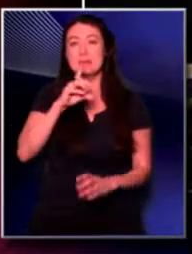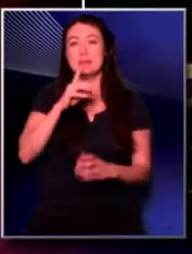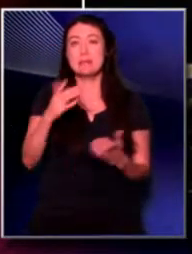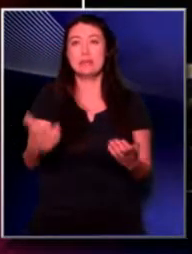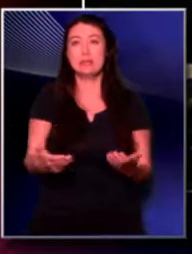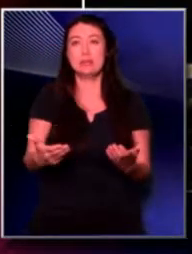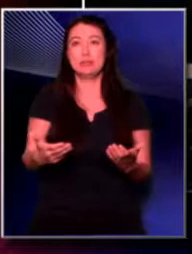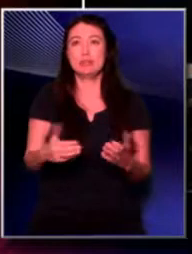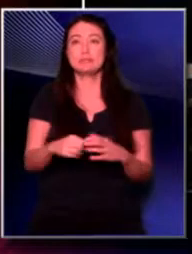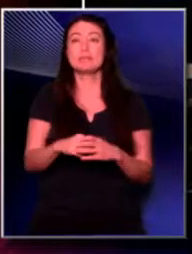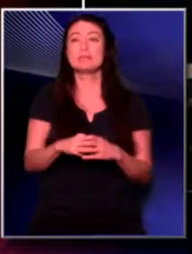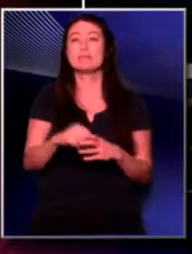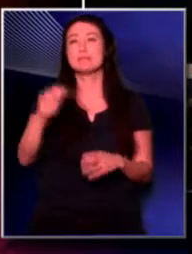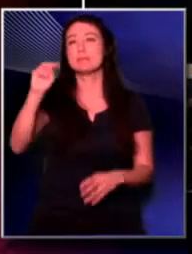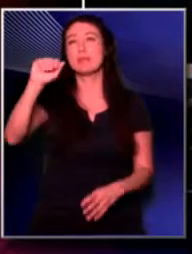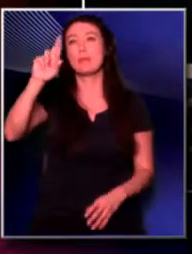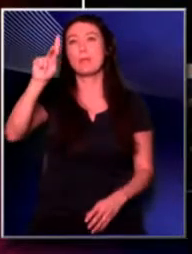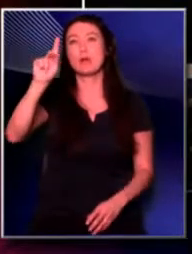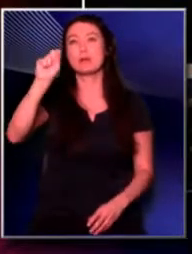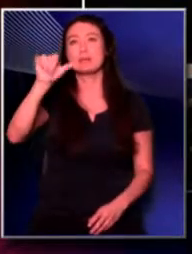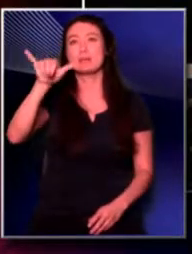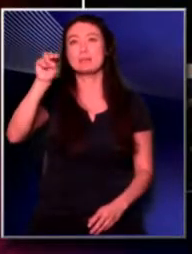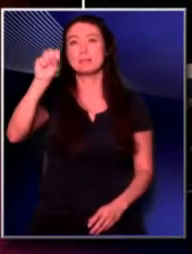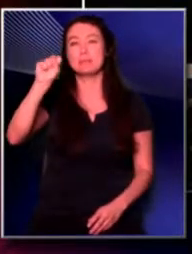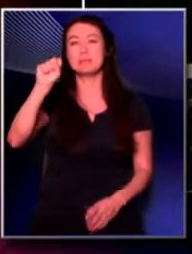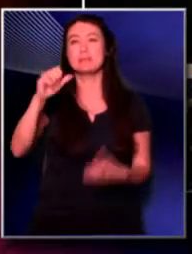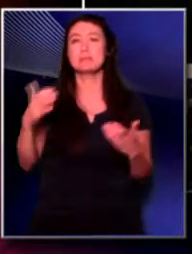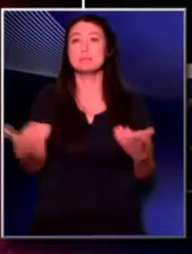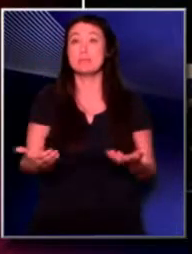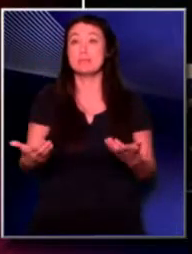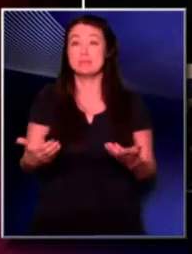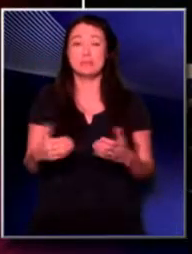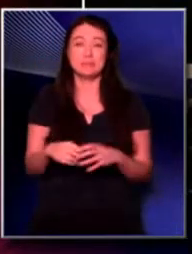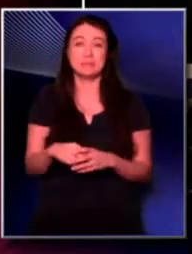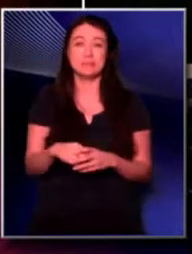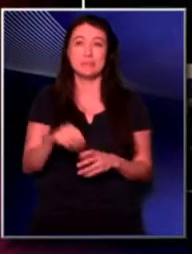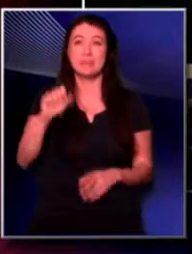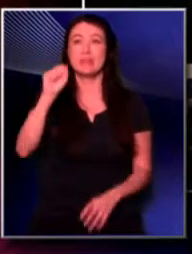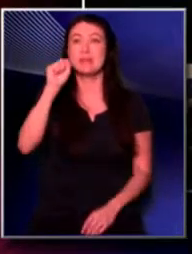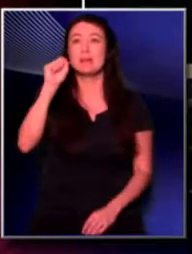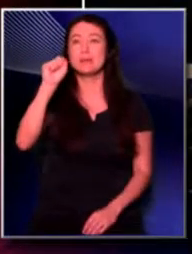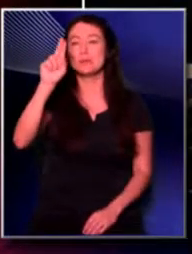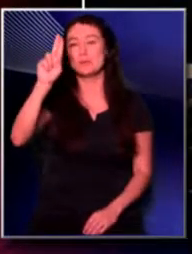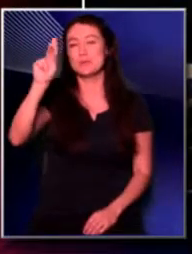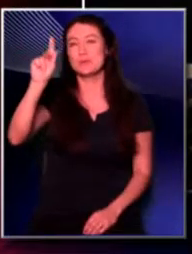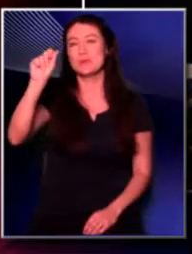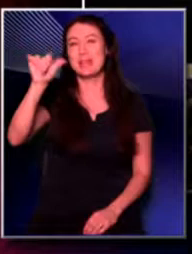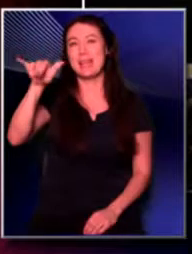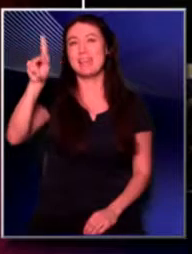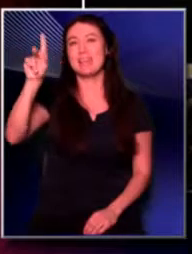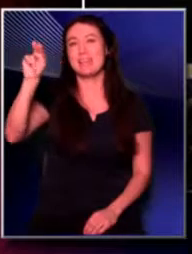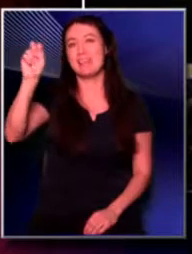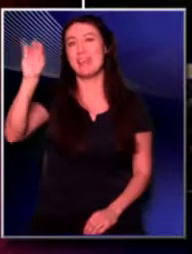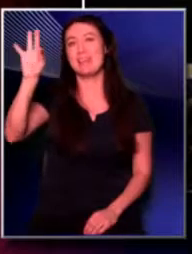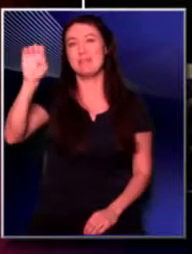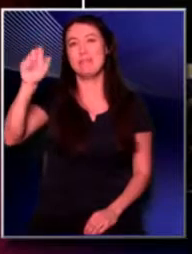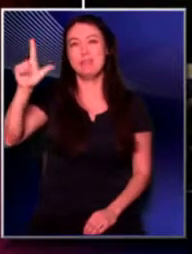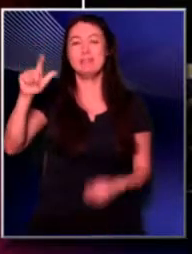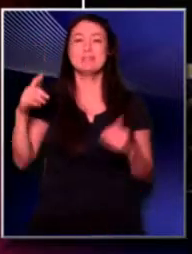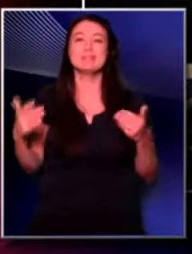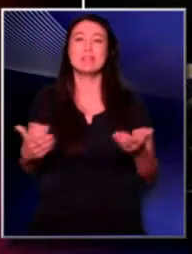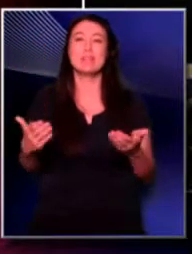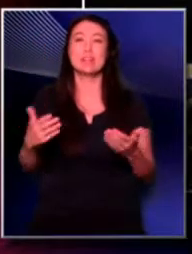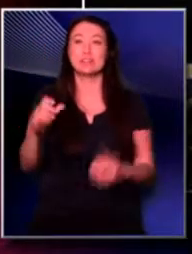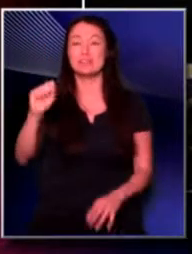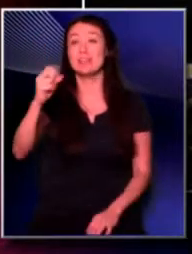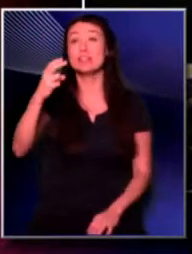Here. Mark Sims. Present. Sue K. Kneifel. Here. Shelley